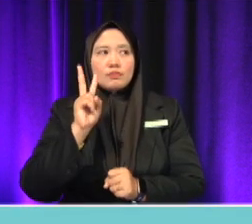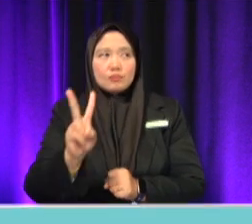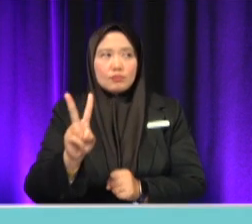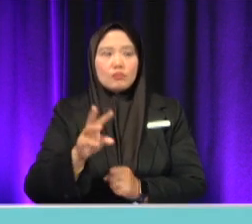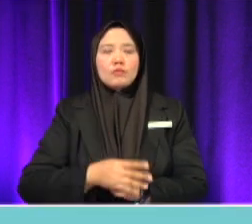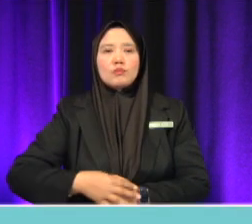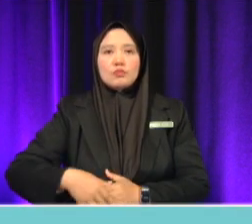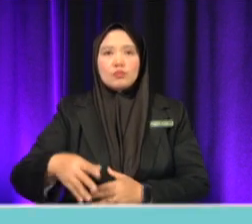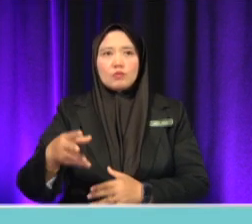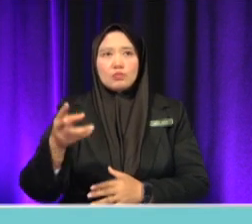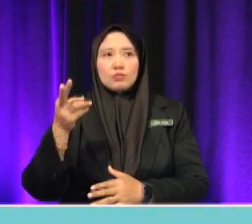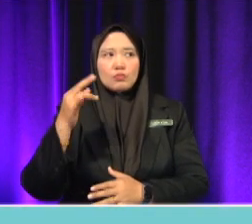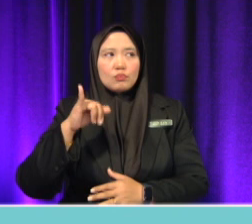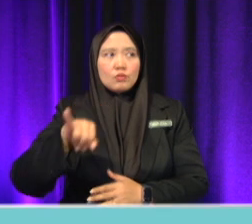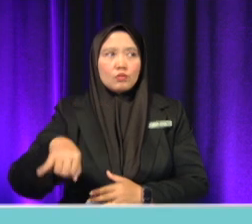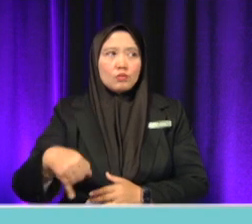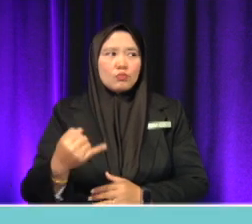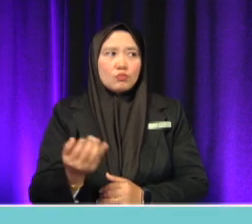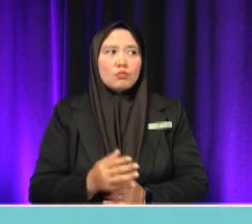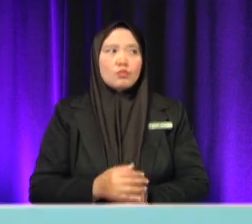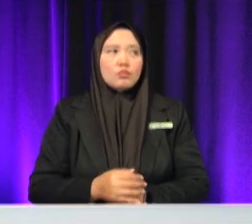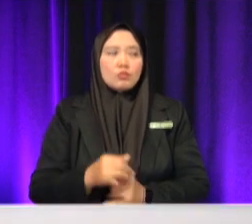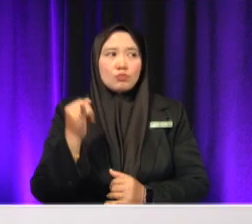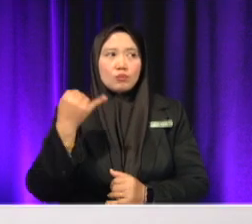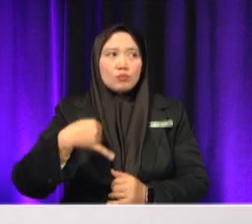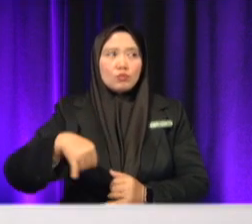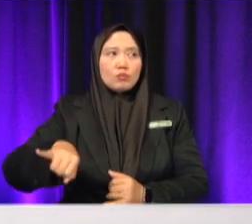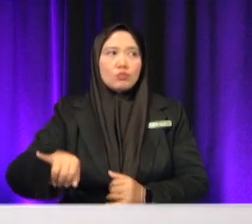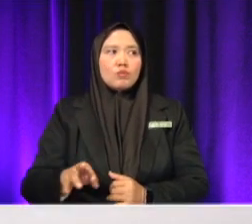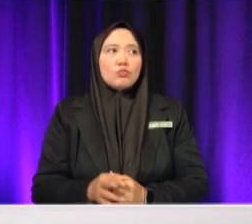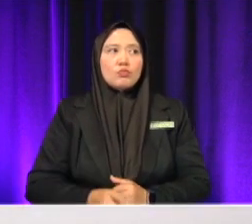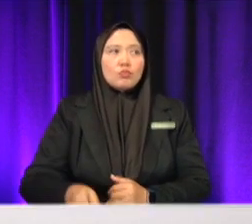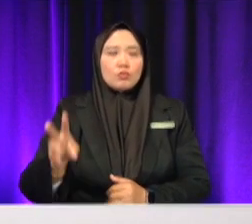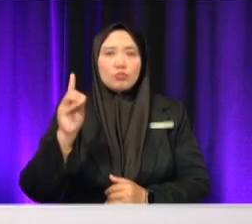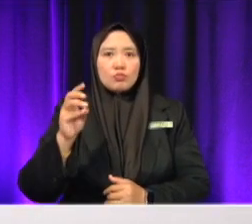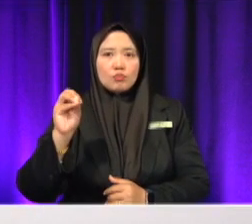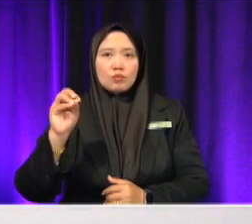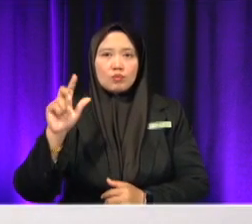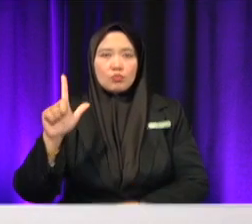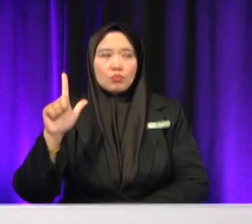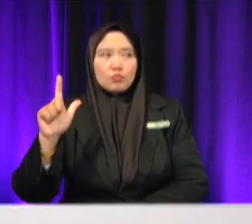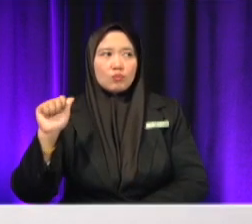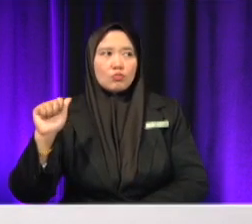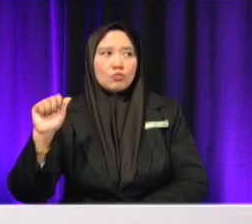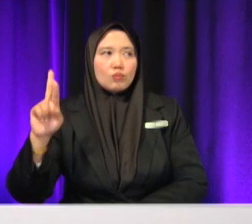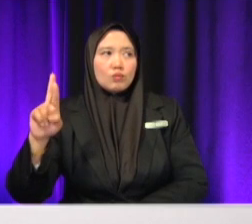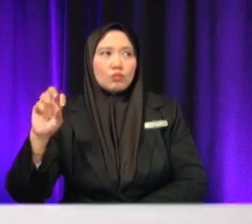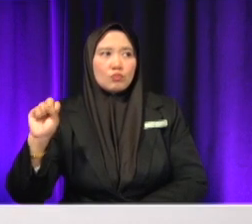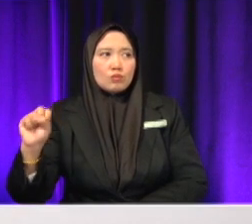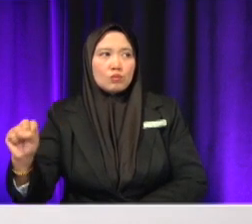but food, two basic human rights for the homeless. Okay, thank you, Husna. So, Husna, any charities being mentioned in this